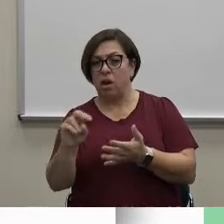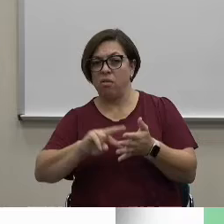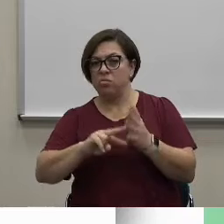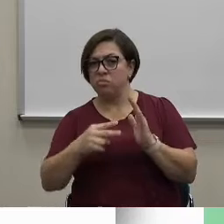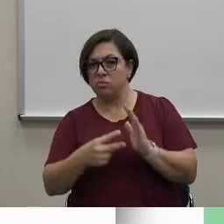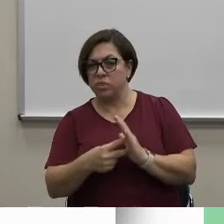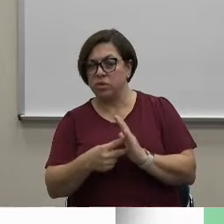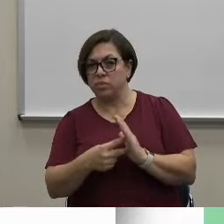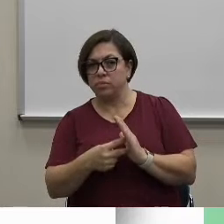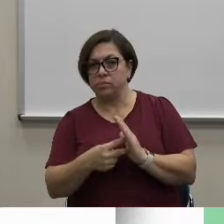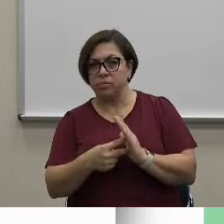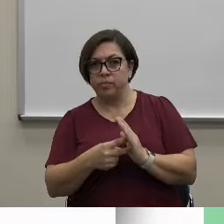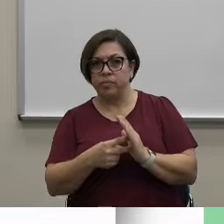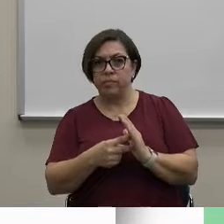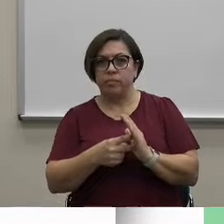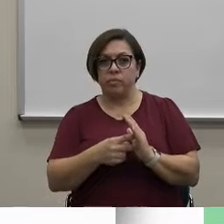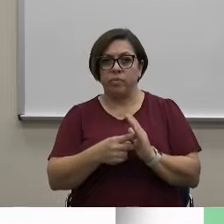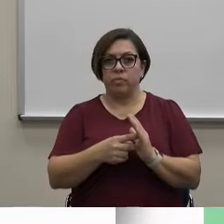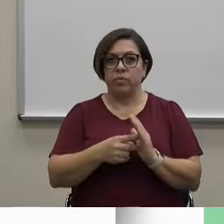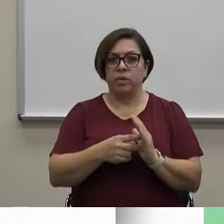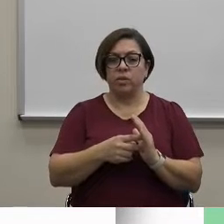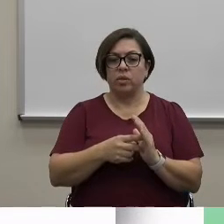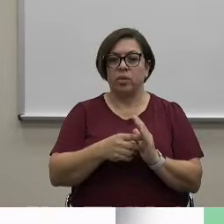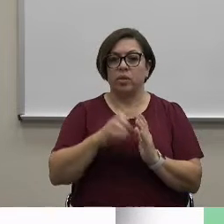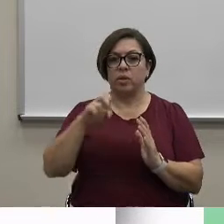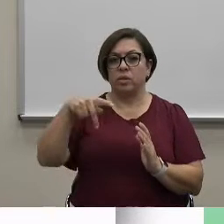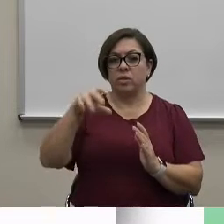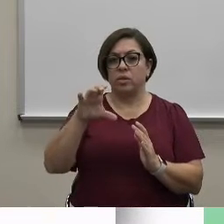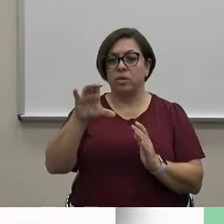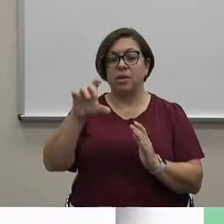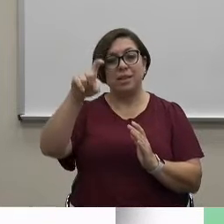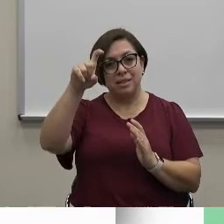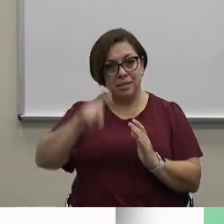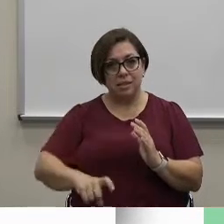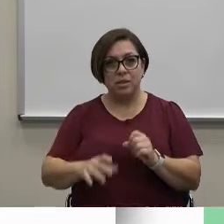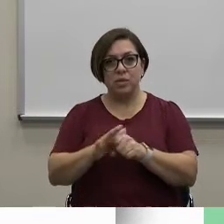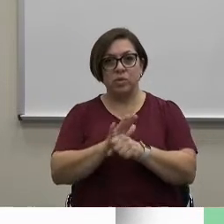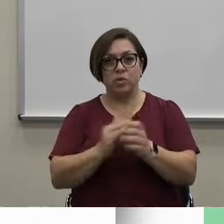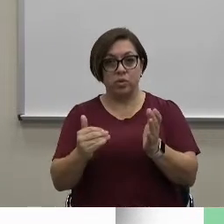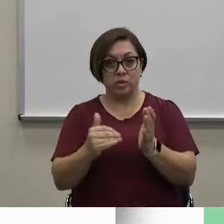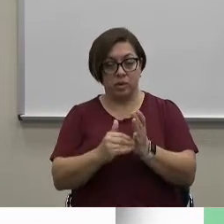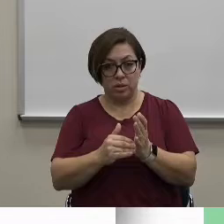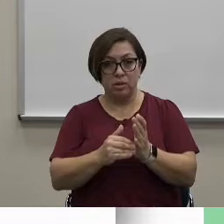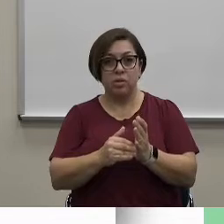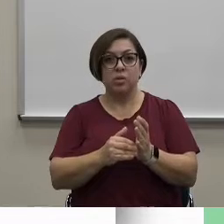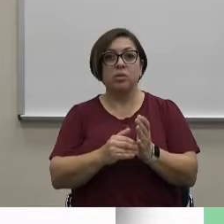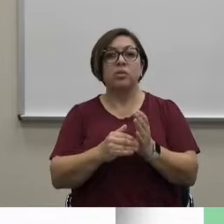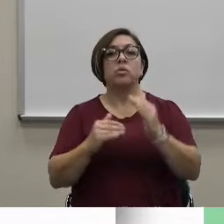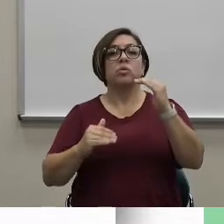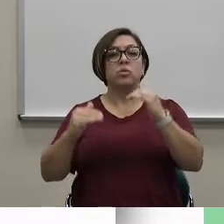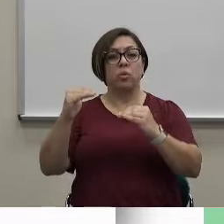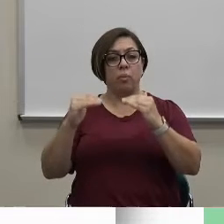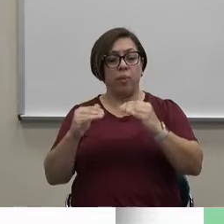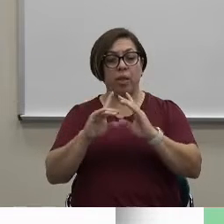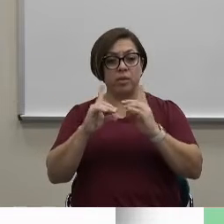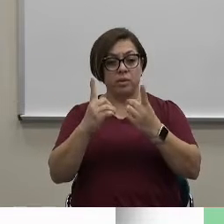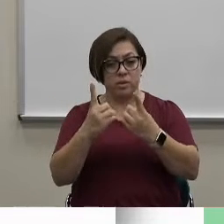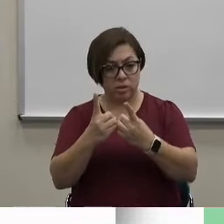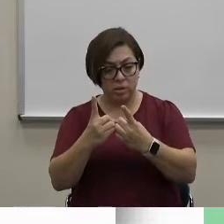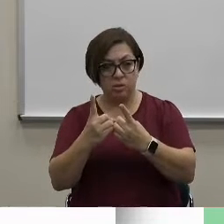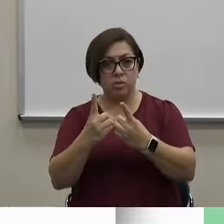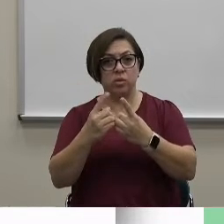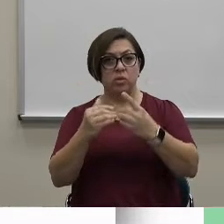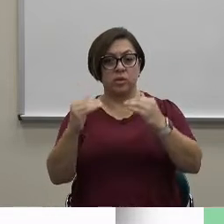is the community college district does need to go through the redistricting process to bring those districts back into balance and to get that overall